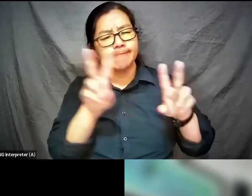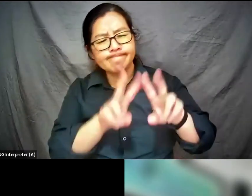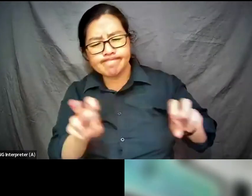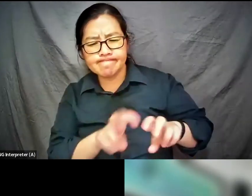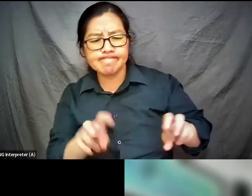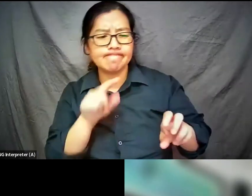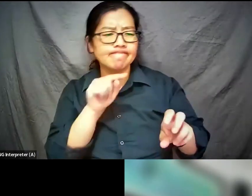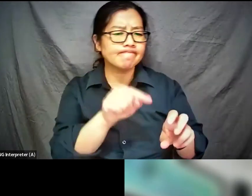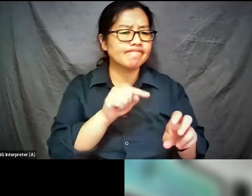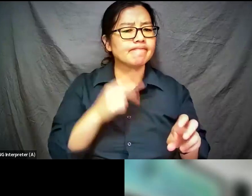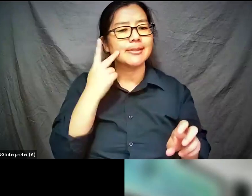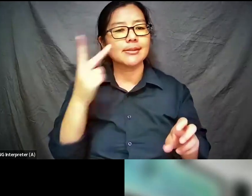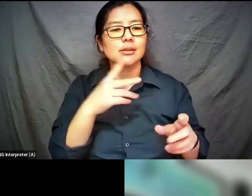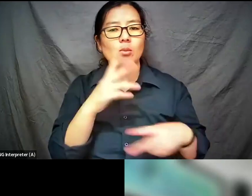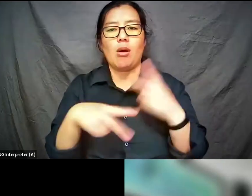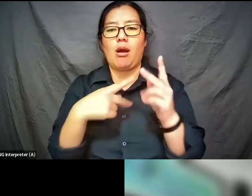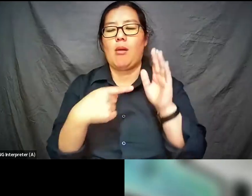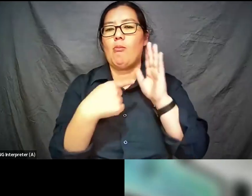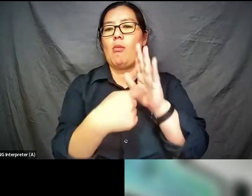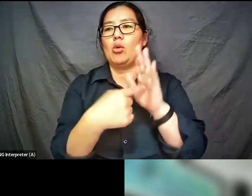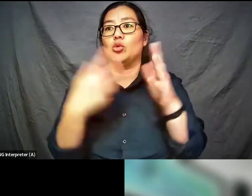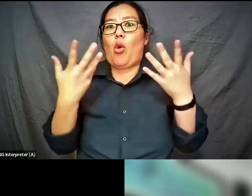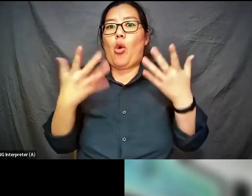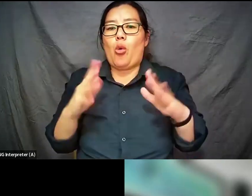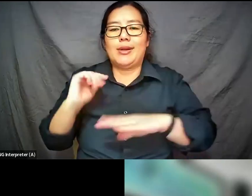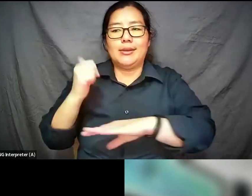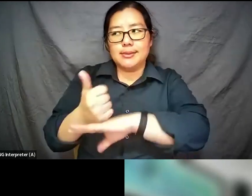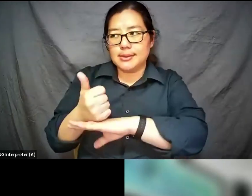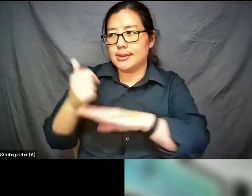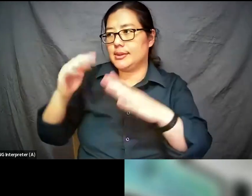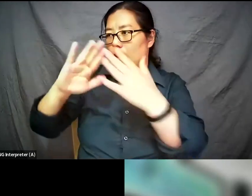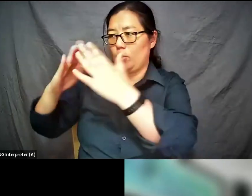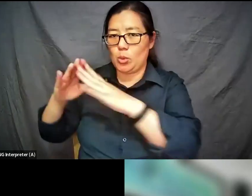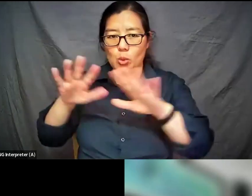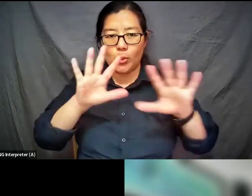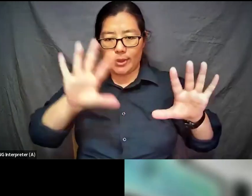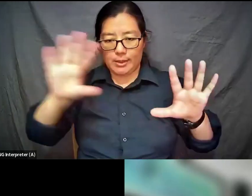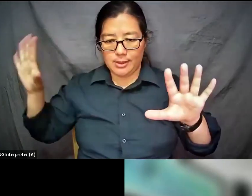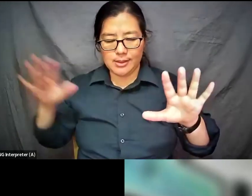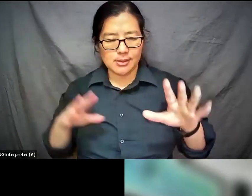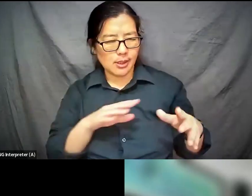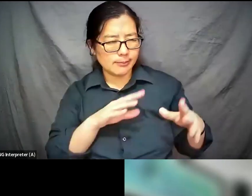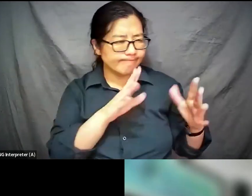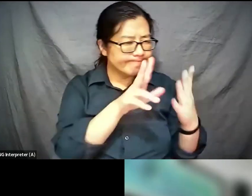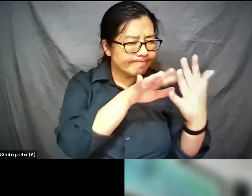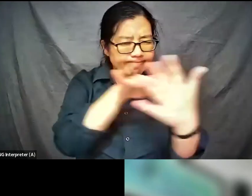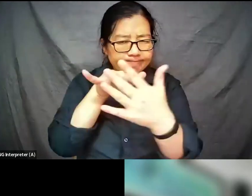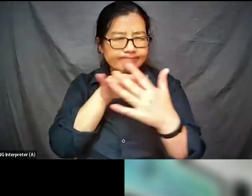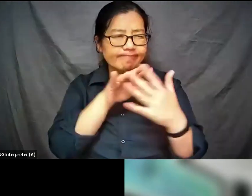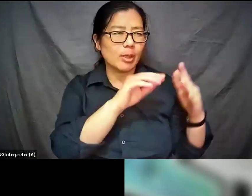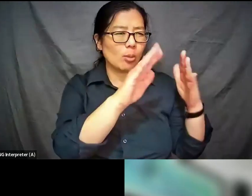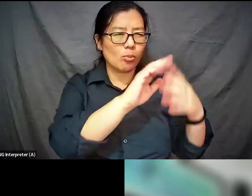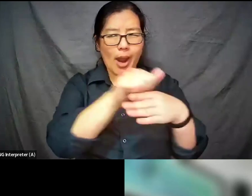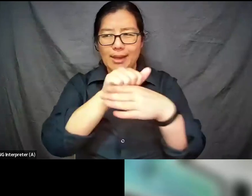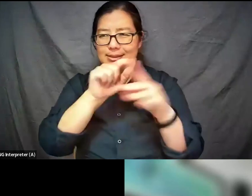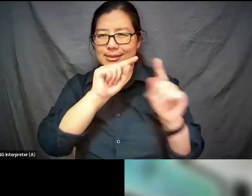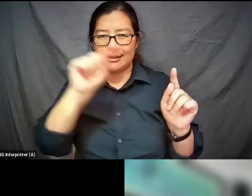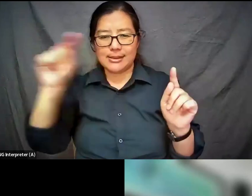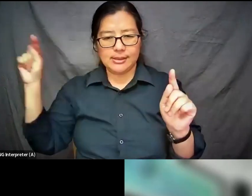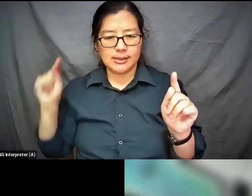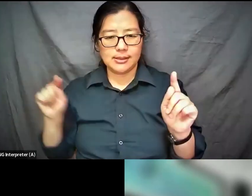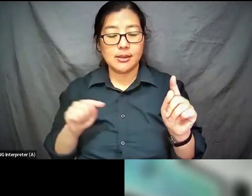I read those two books and I started thinking a lot about like what it would mean for the future if somebody wanted to collect the impact of